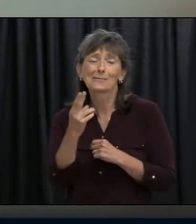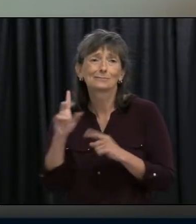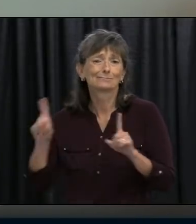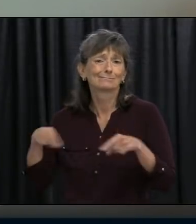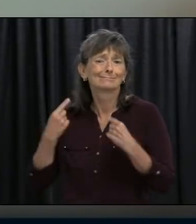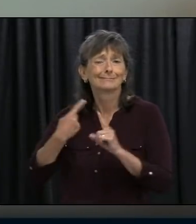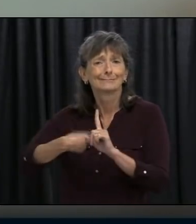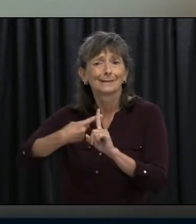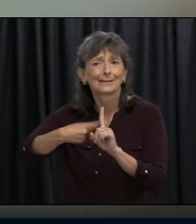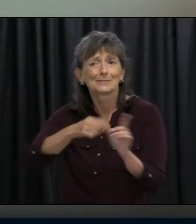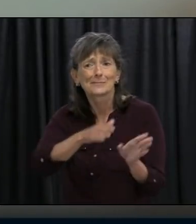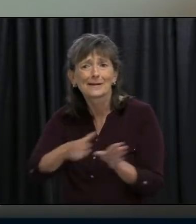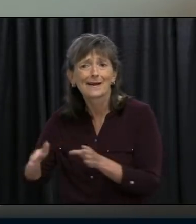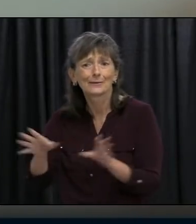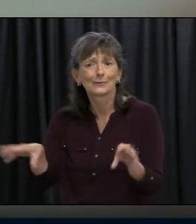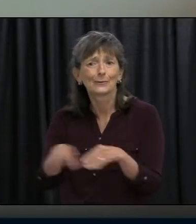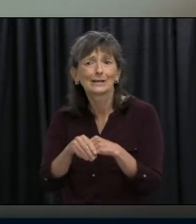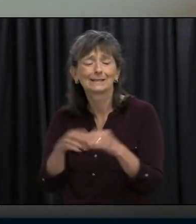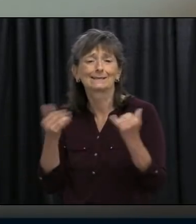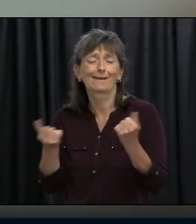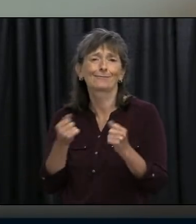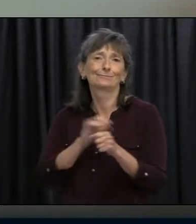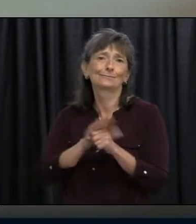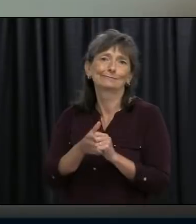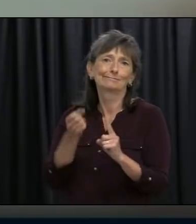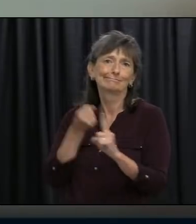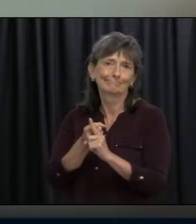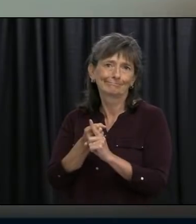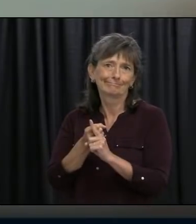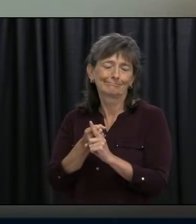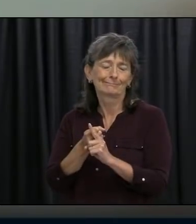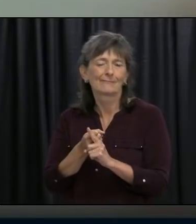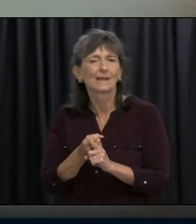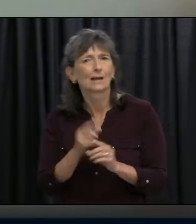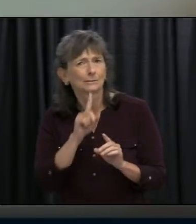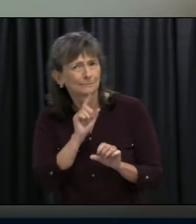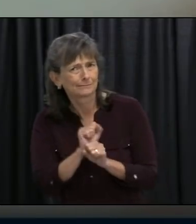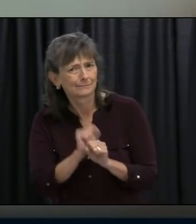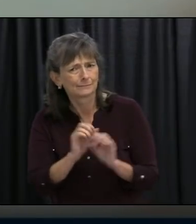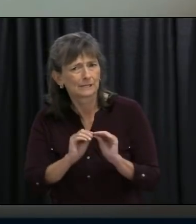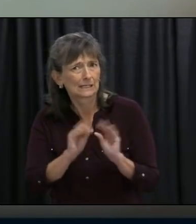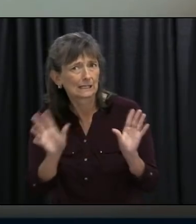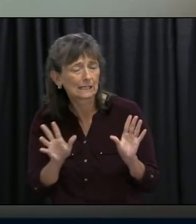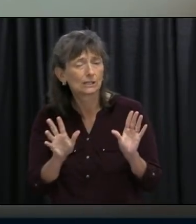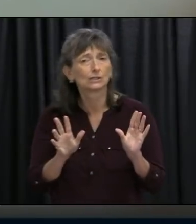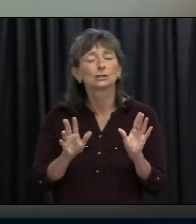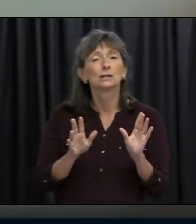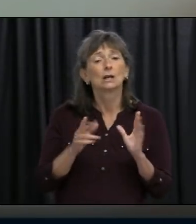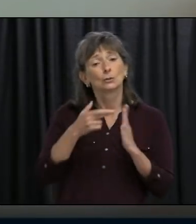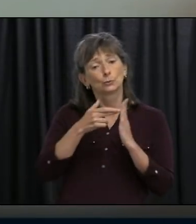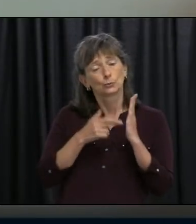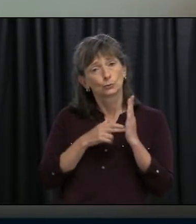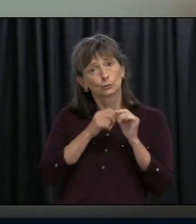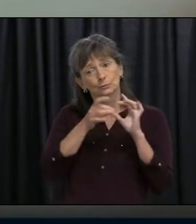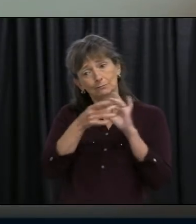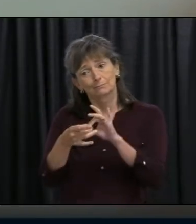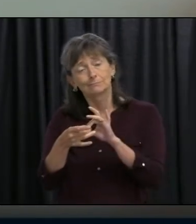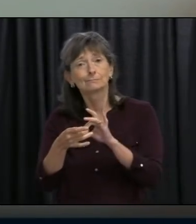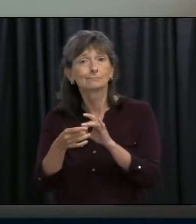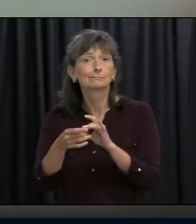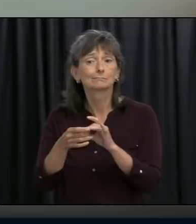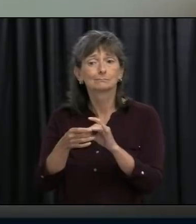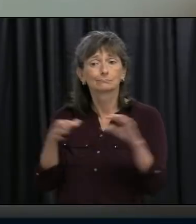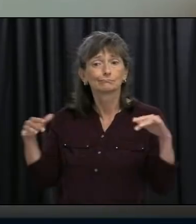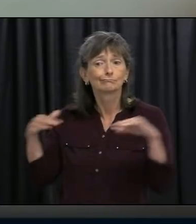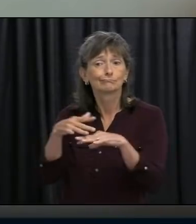by COVID-19. I would like to clarify today the rationale for the public health measures in place related to weddings and